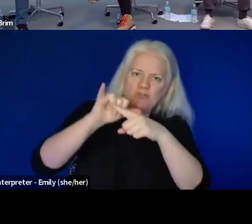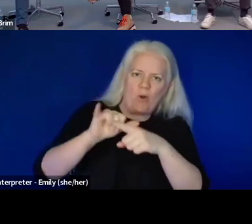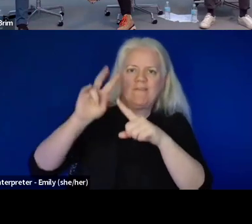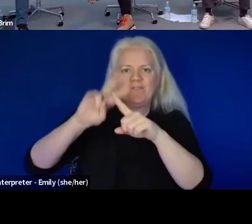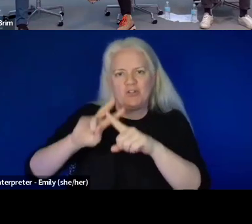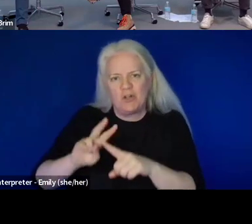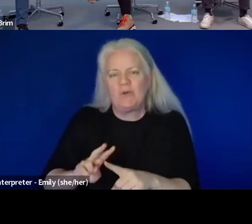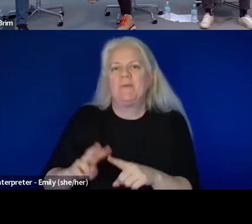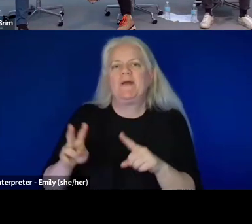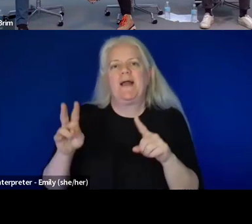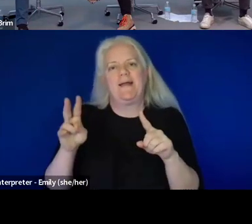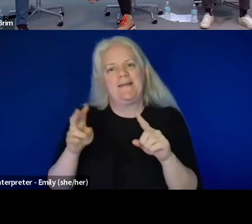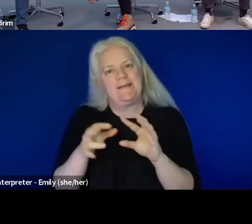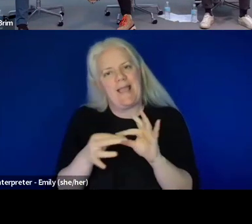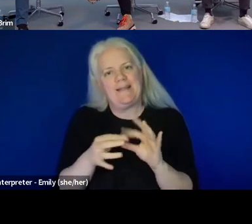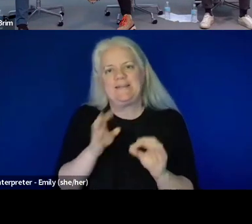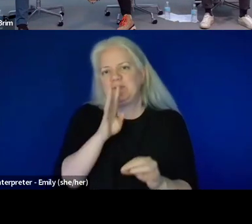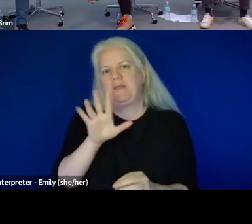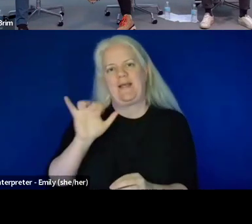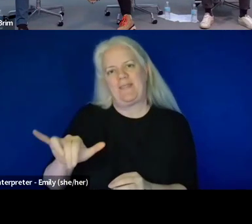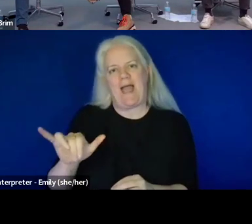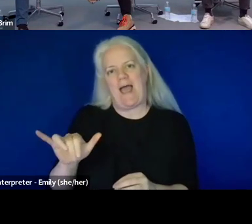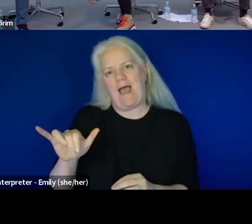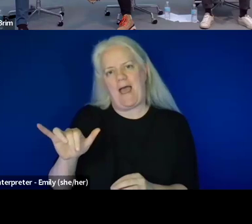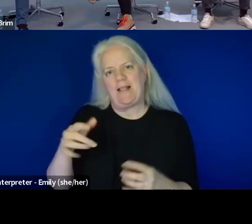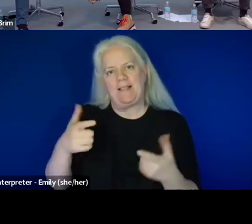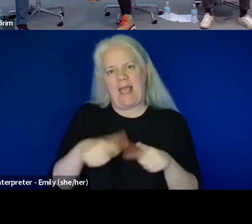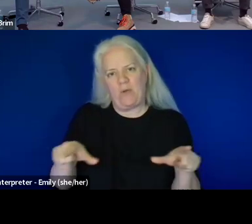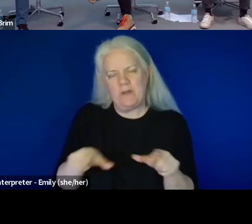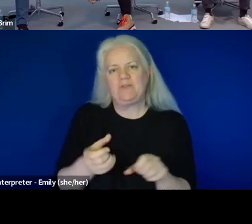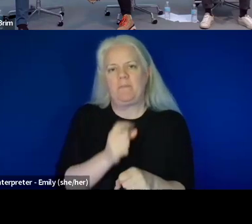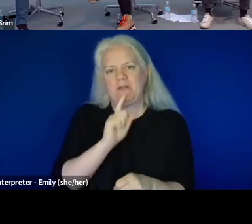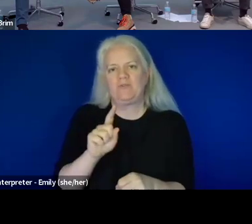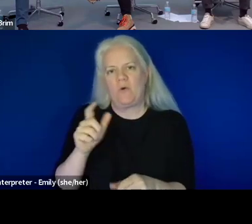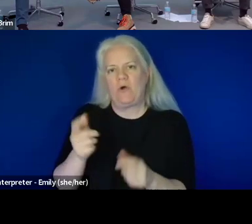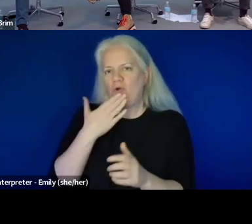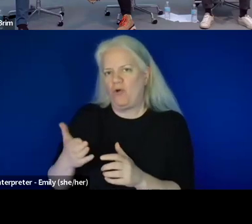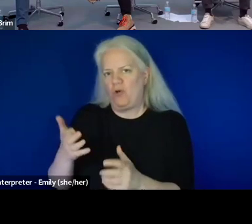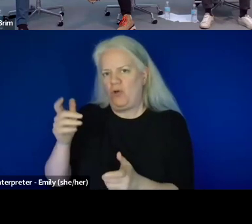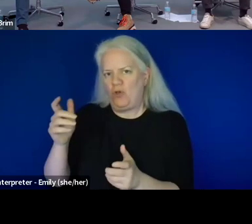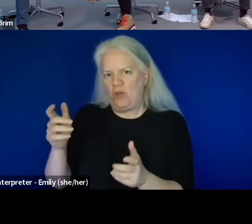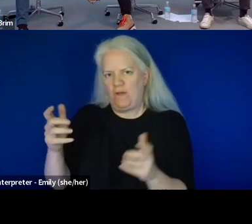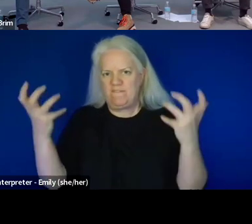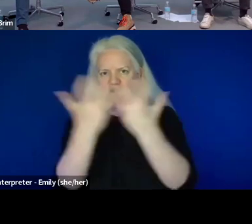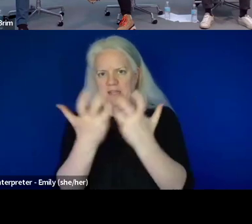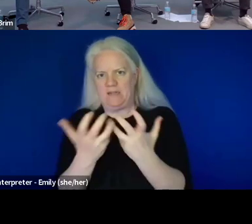what needs are and how to make sure that we are trying to allocate resources in those respective spaces.